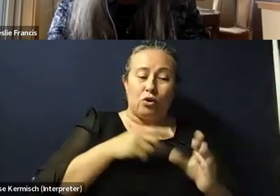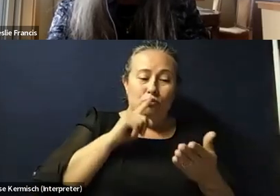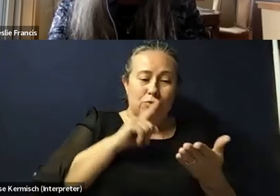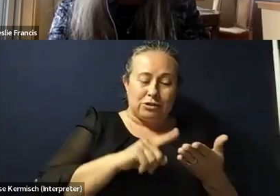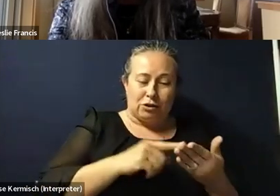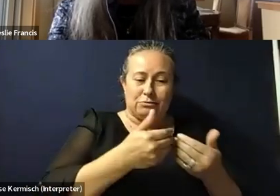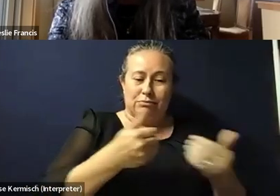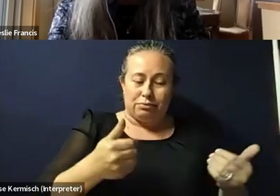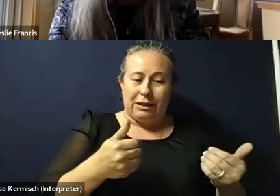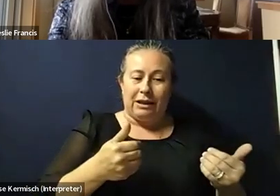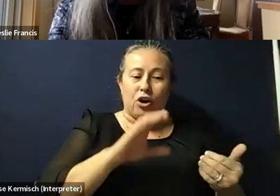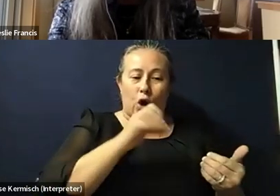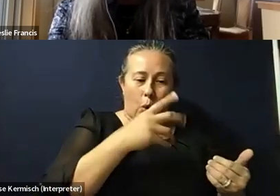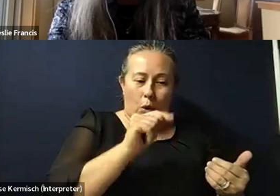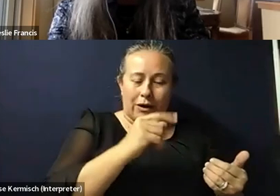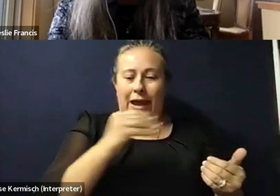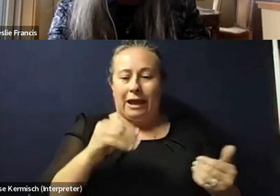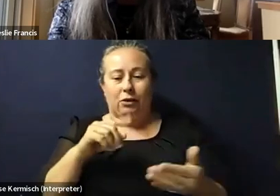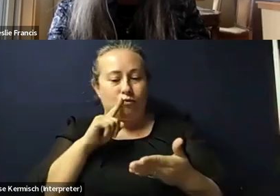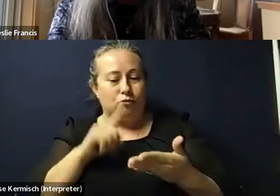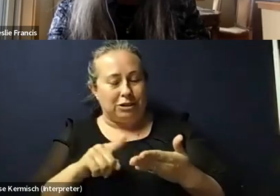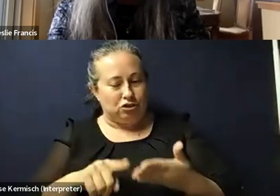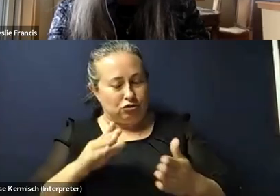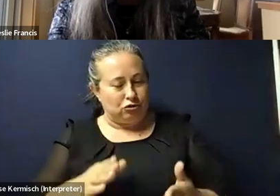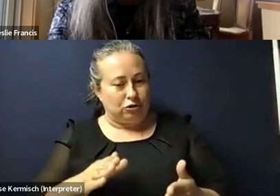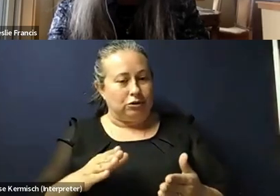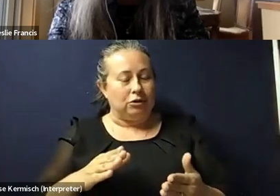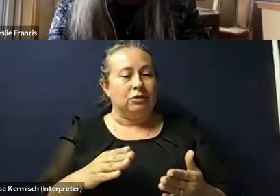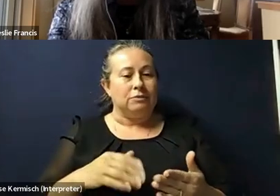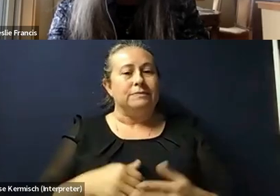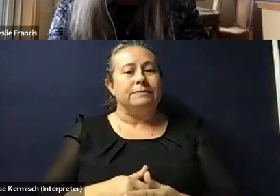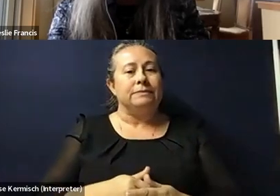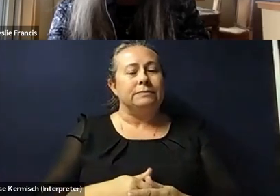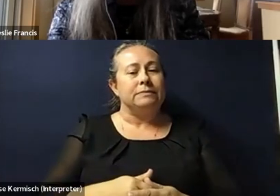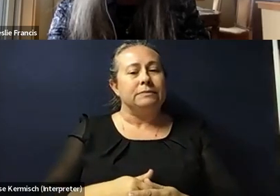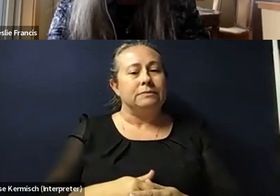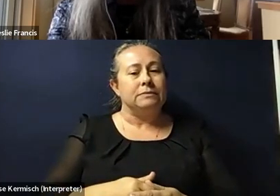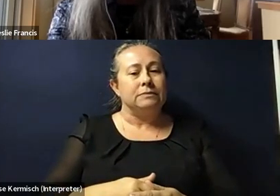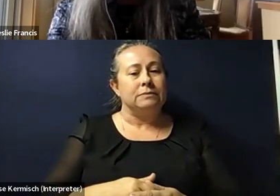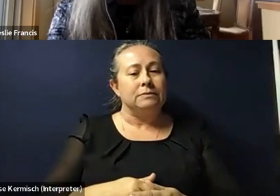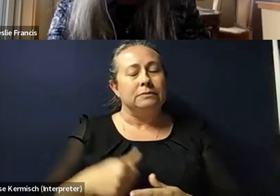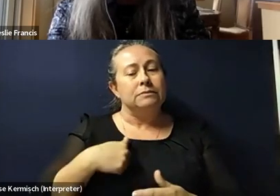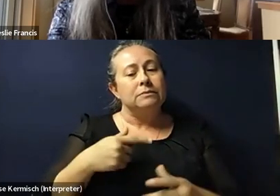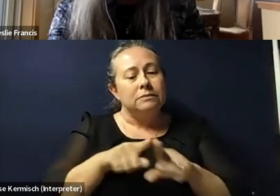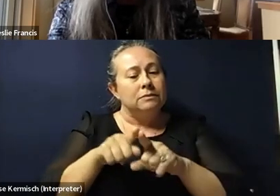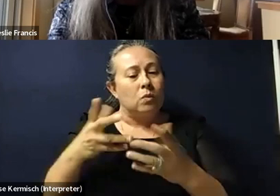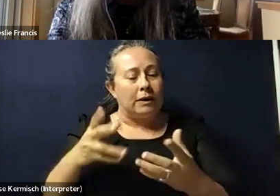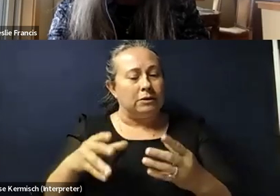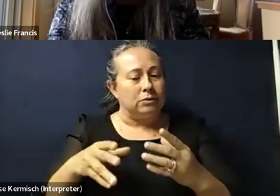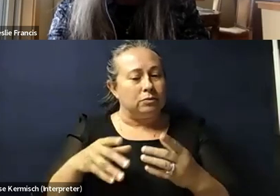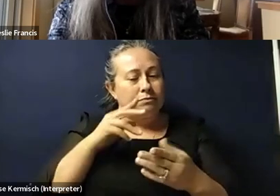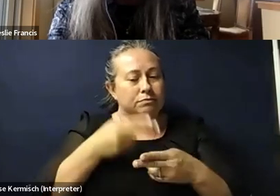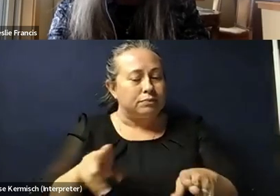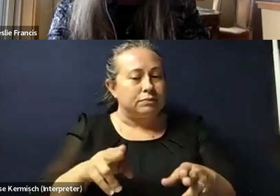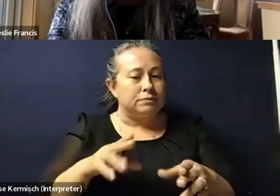distinction between cohort and researcher. Thanks, Nicola. I also wanted to just briefly